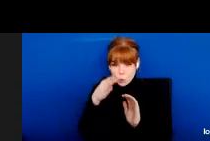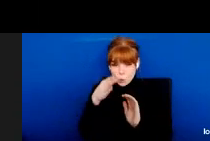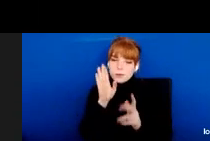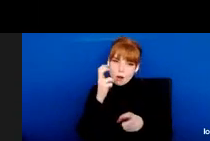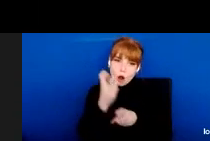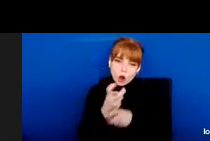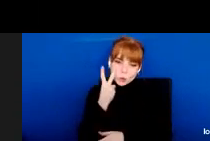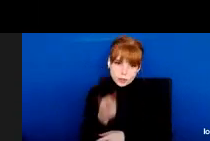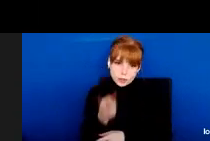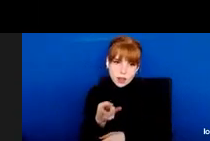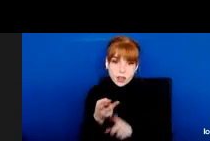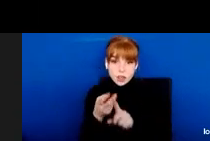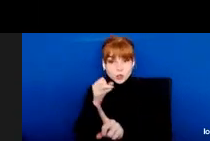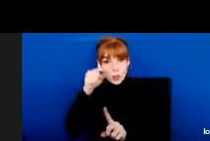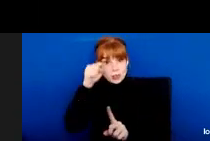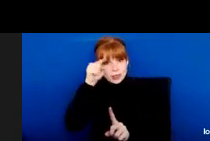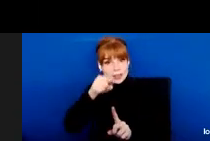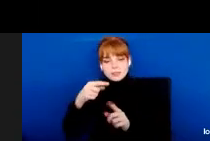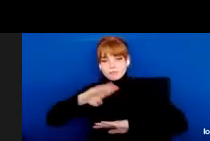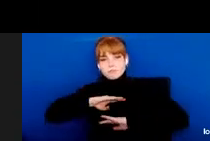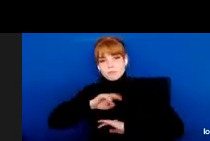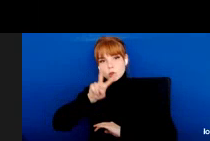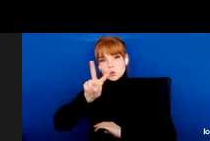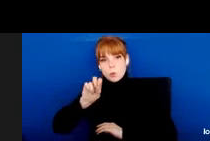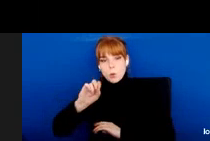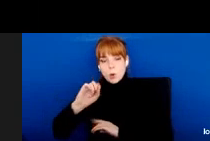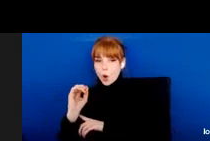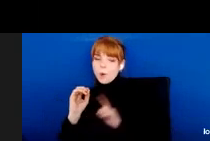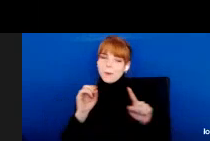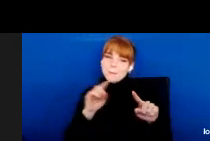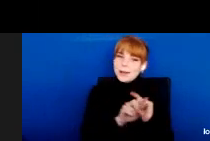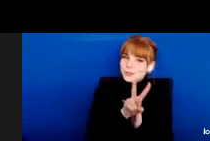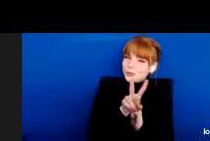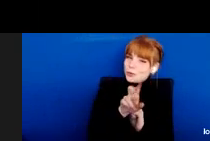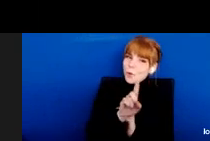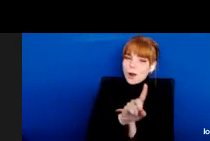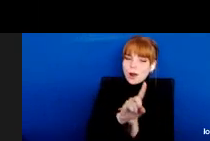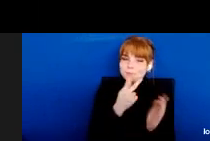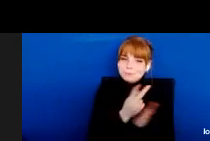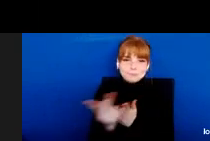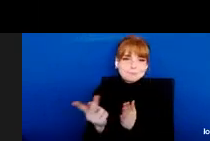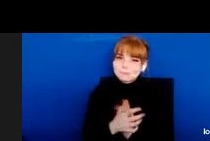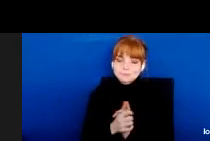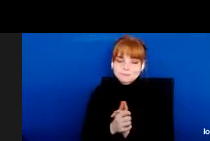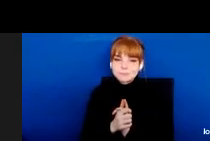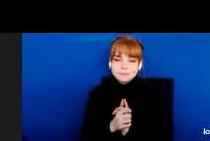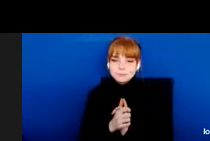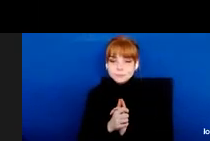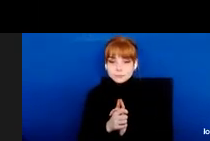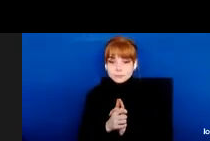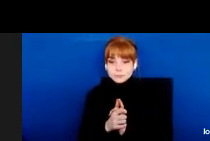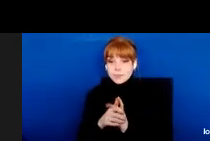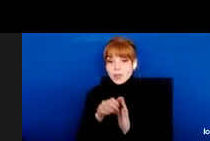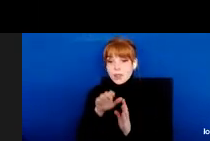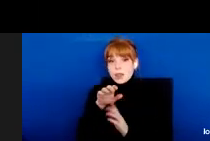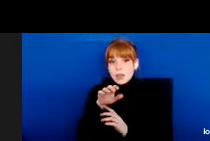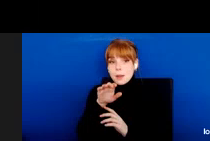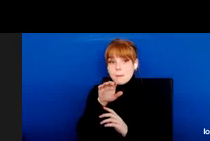2.0 requirement, but this would fail version 2.1. Now browsers have improved here. Chrome and